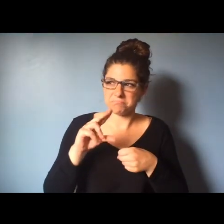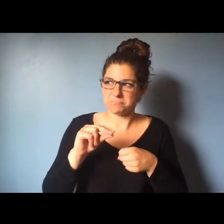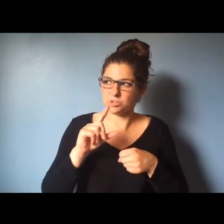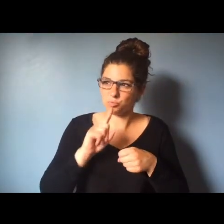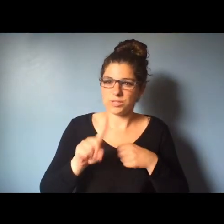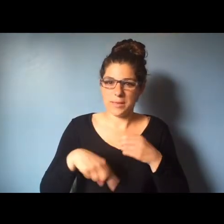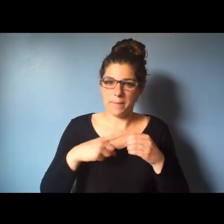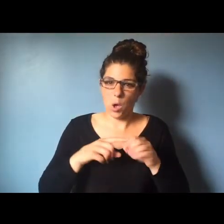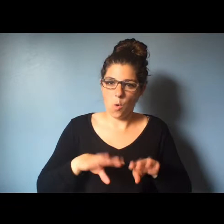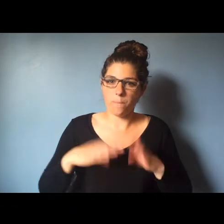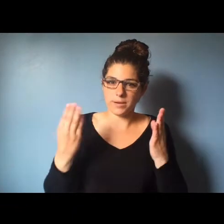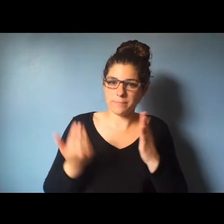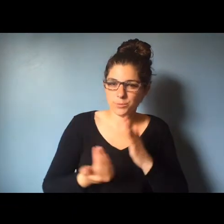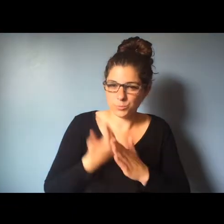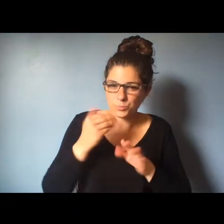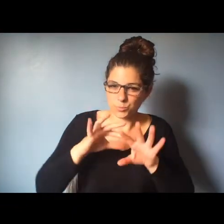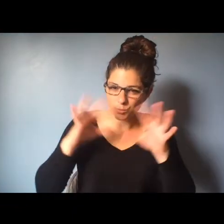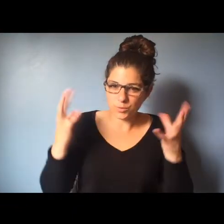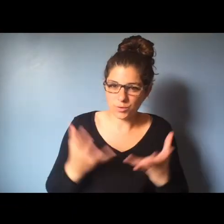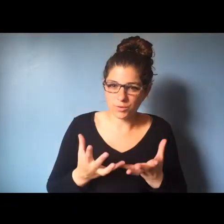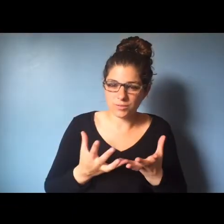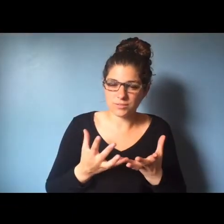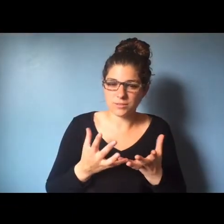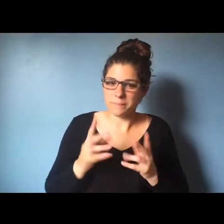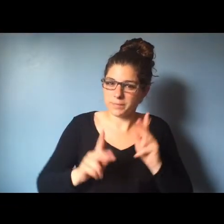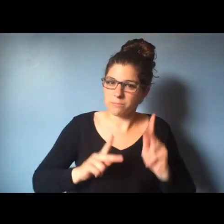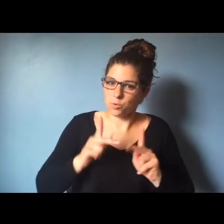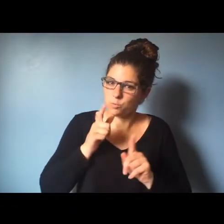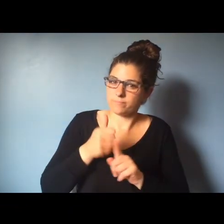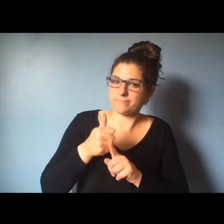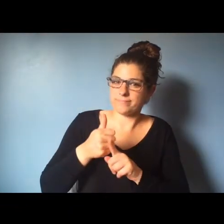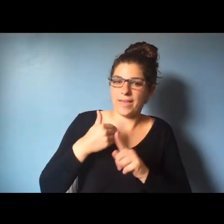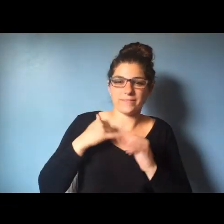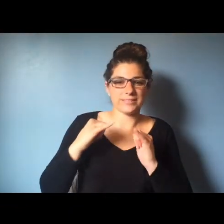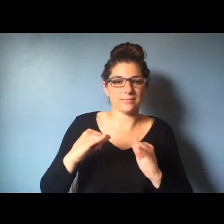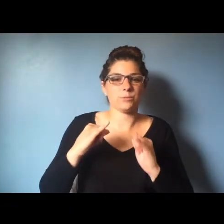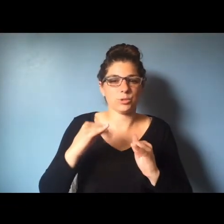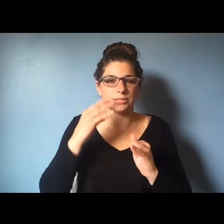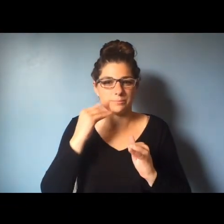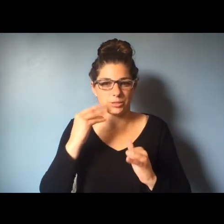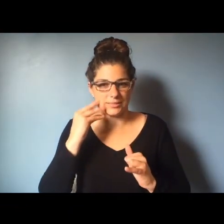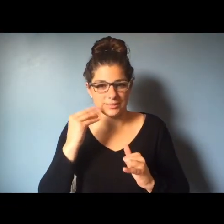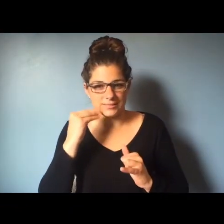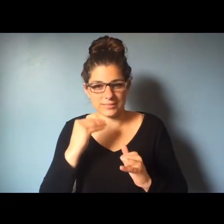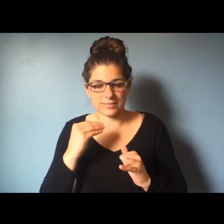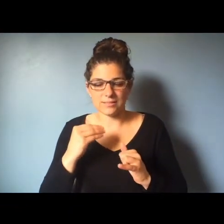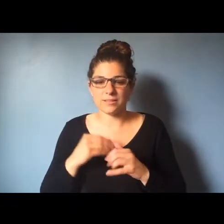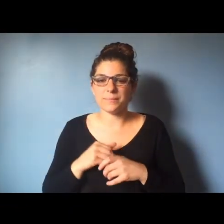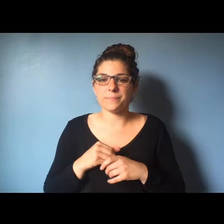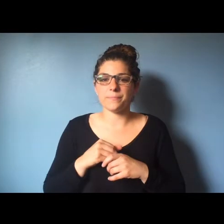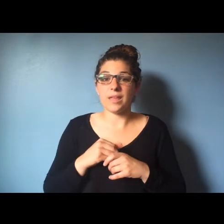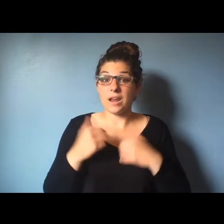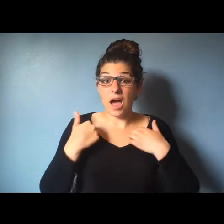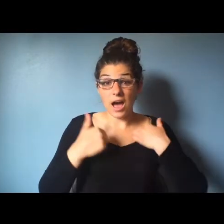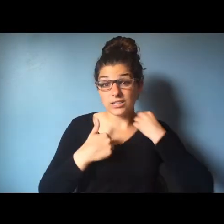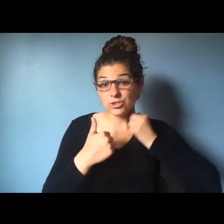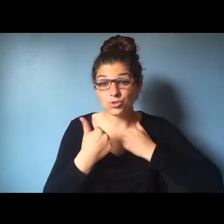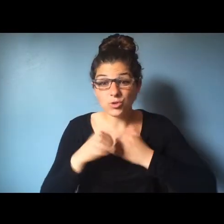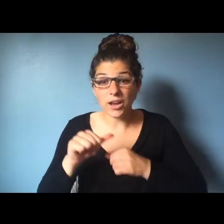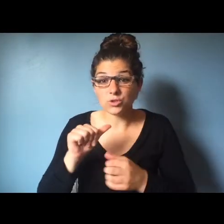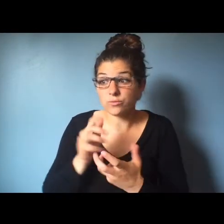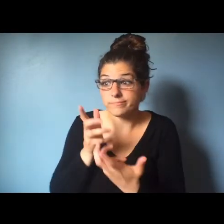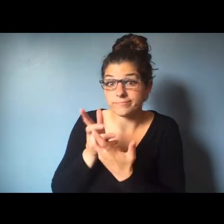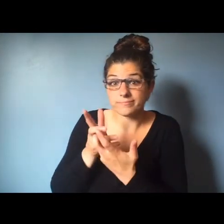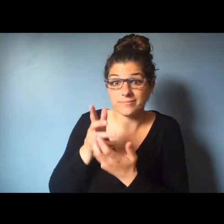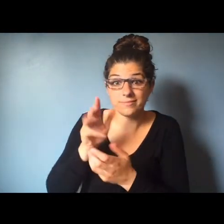about opening up this new world with people who have similar experiences to us. And instead of us trying to fit into the world